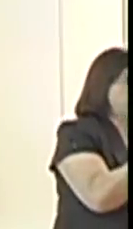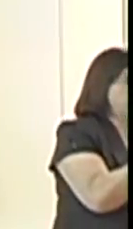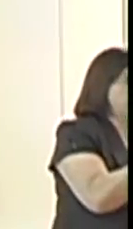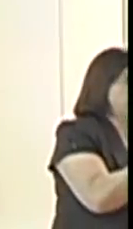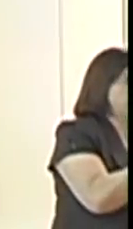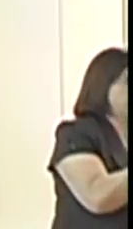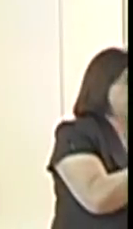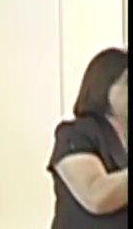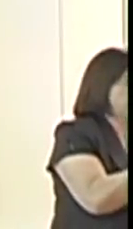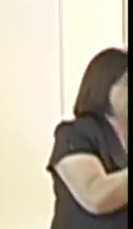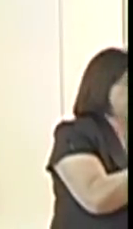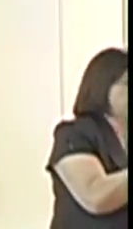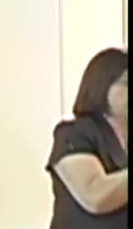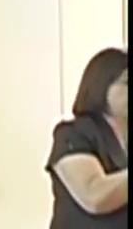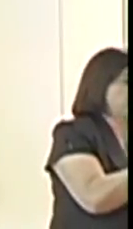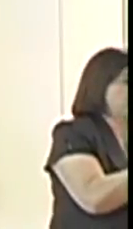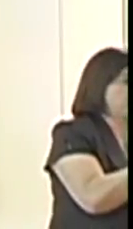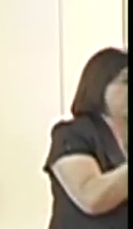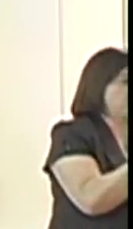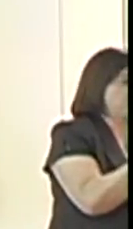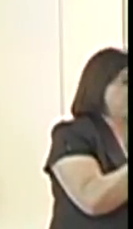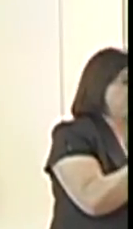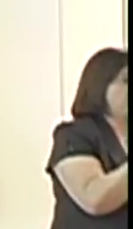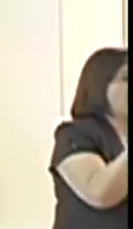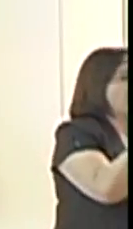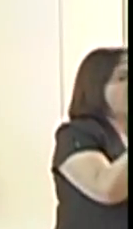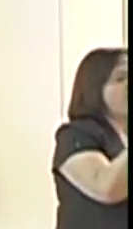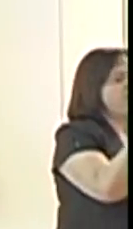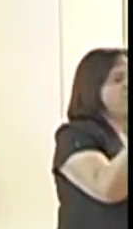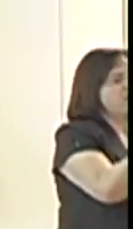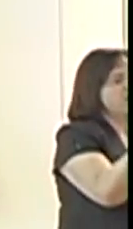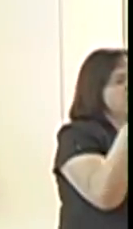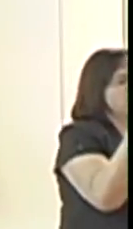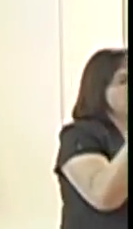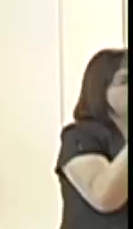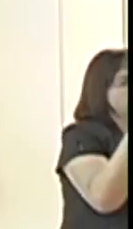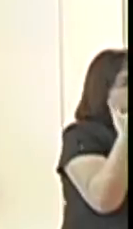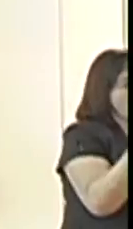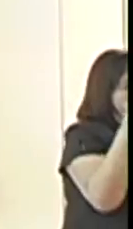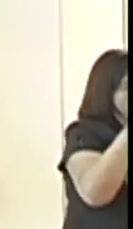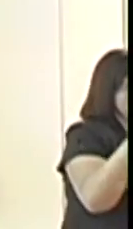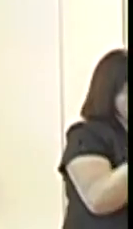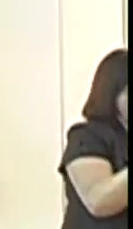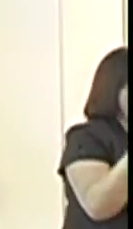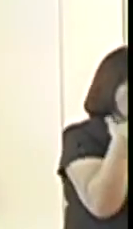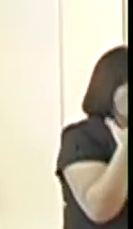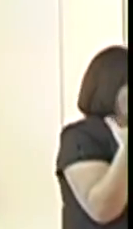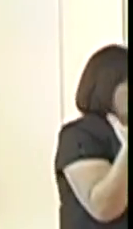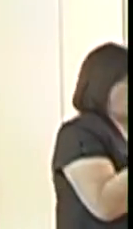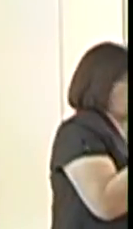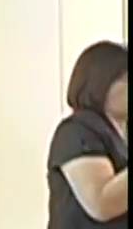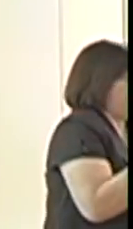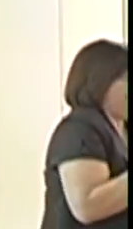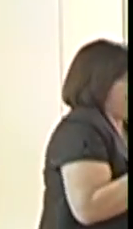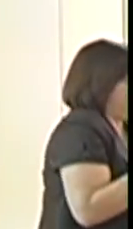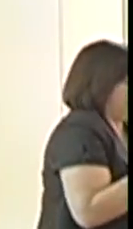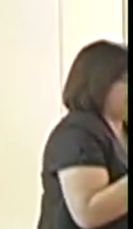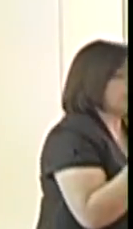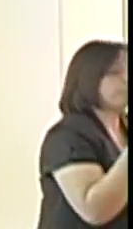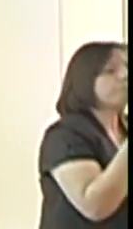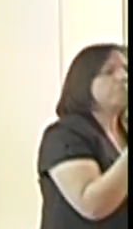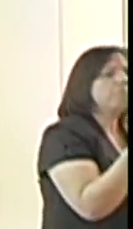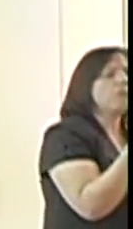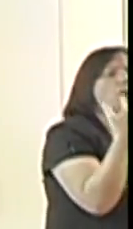on the account of McNeilage and Davis. Now let me just conclude quickly here. We see across